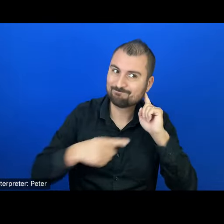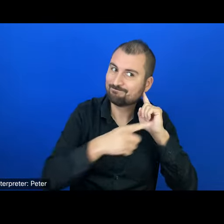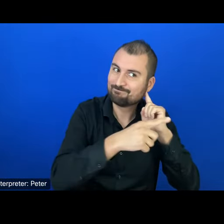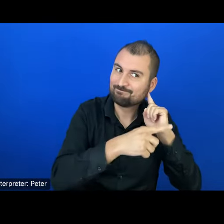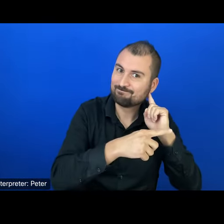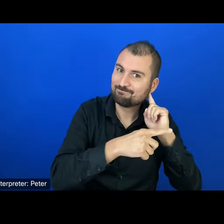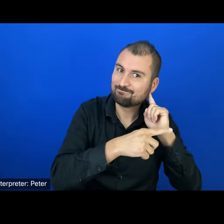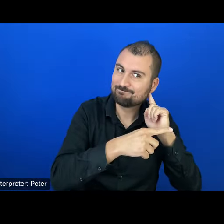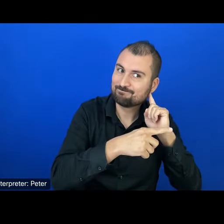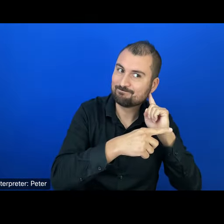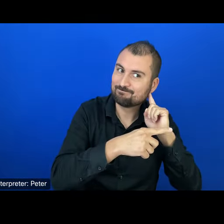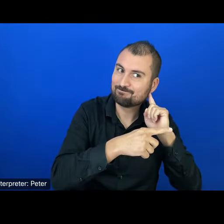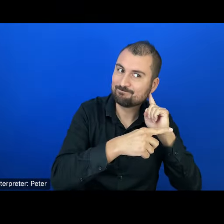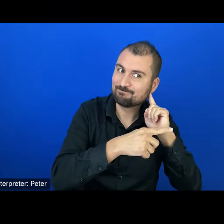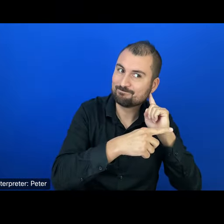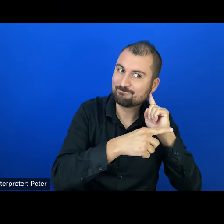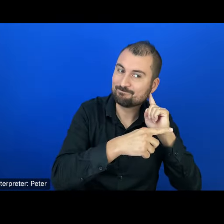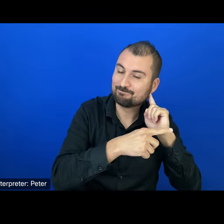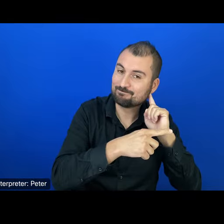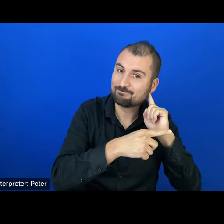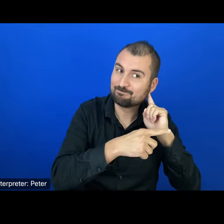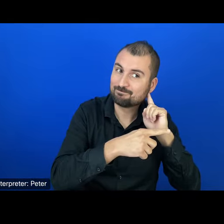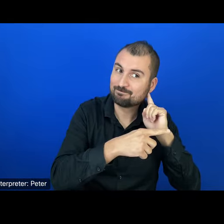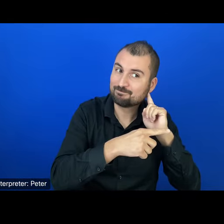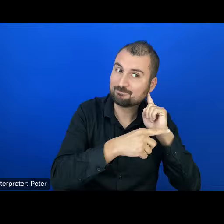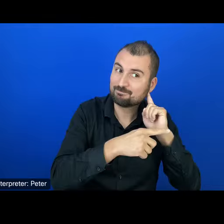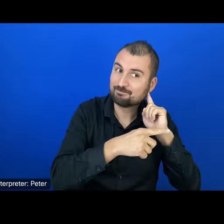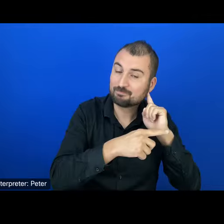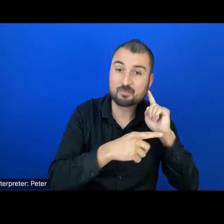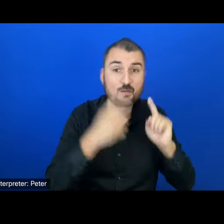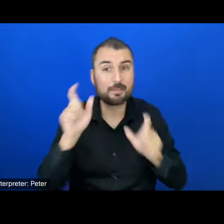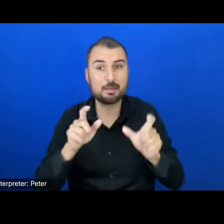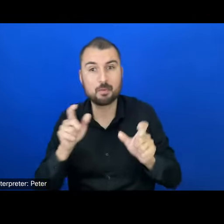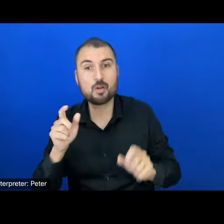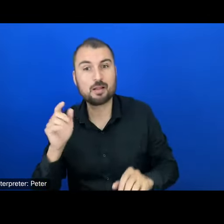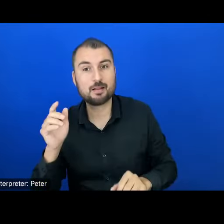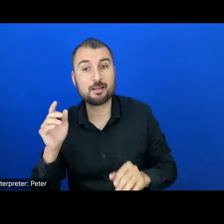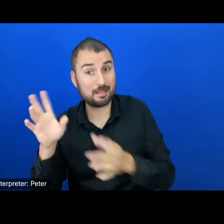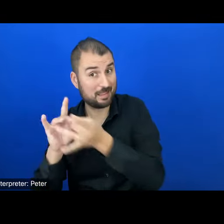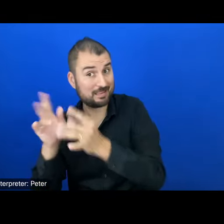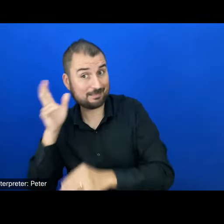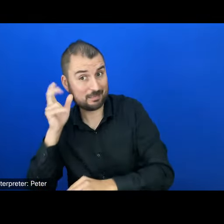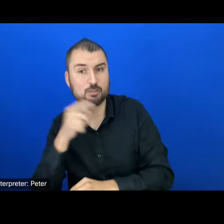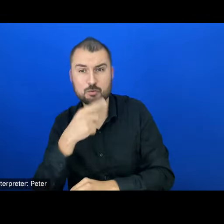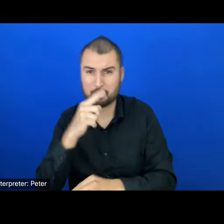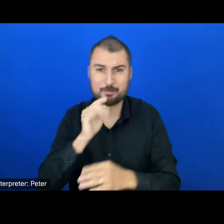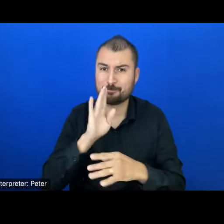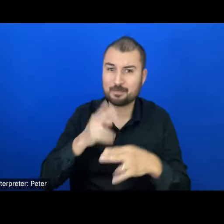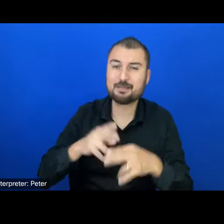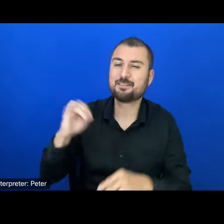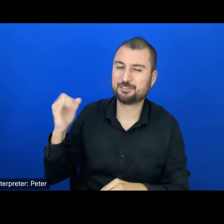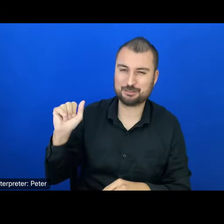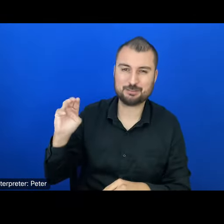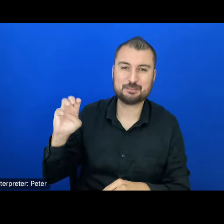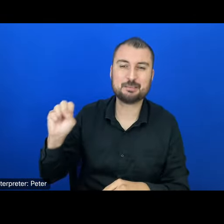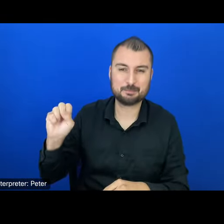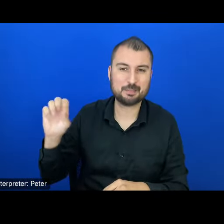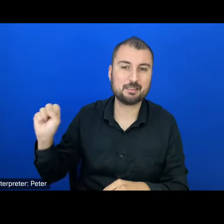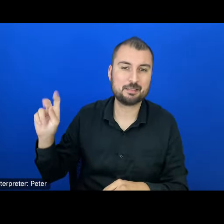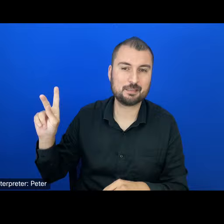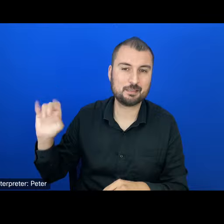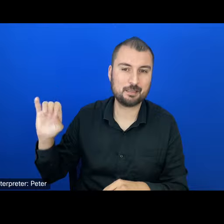Yeah. I know that For anybody listening, please state who you are, if you would. I'm James Skidmore, Director of Capital Improvements